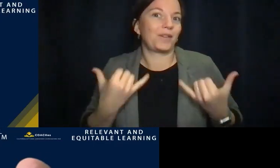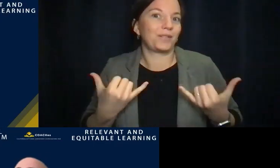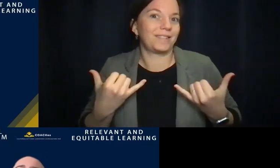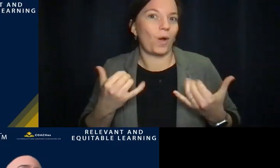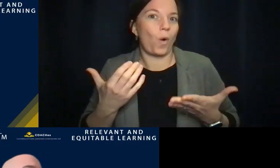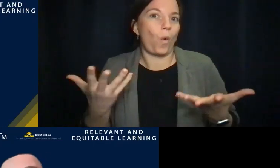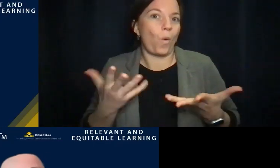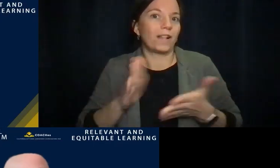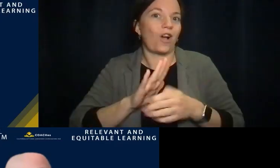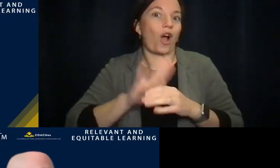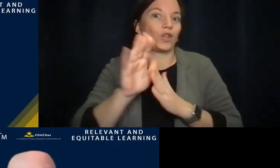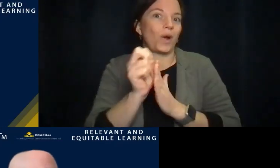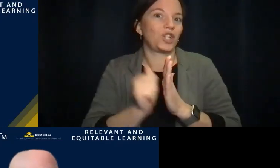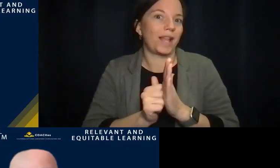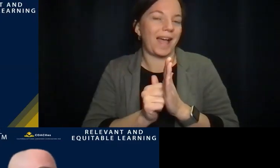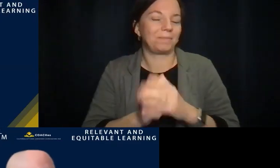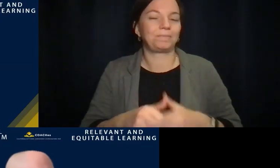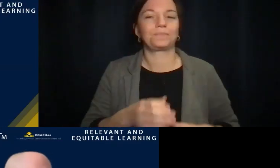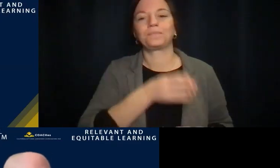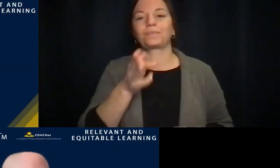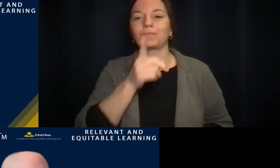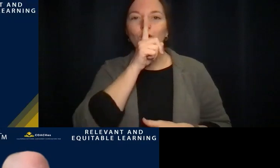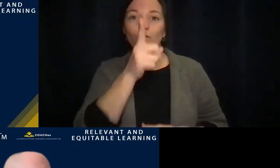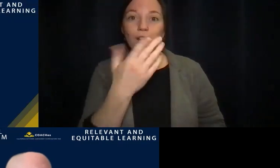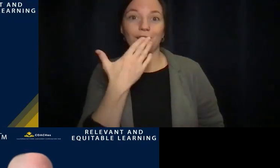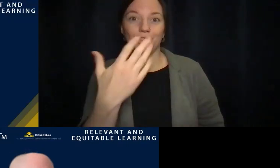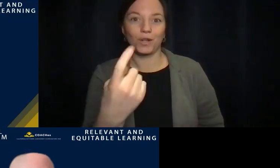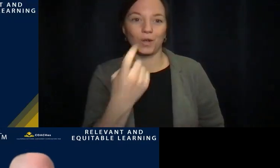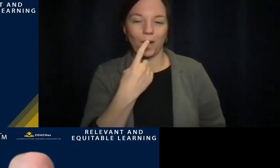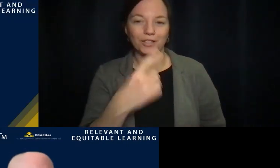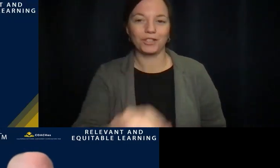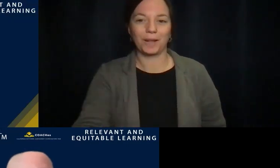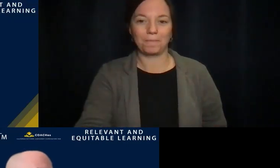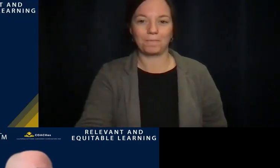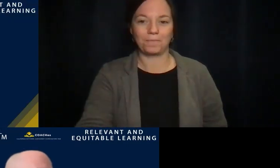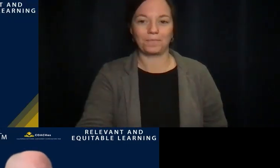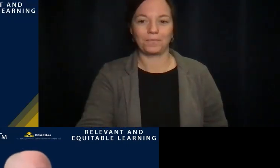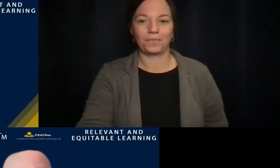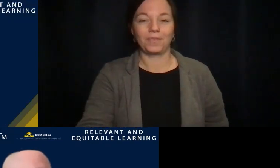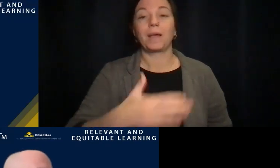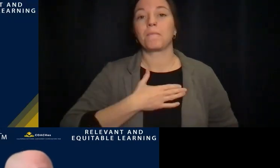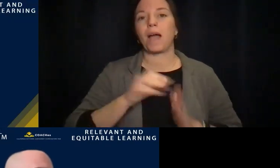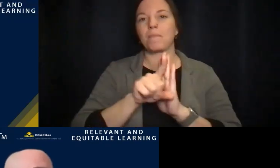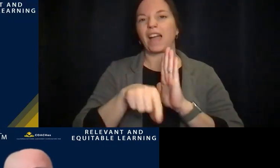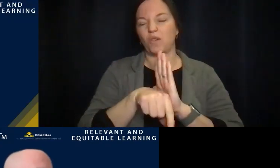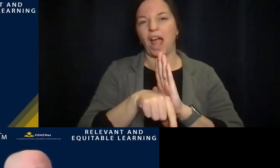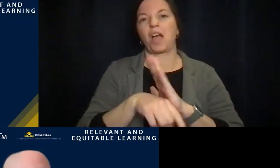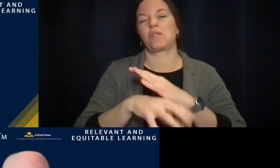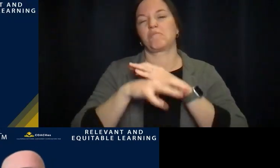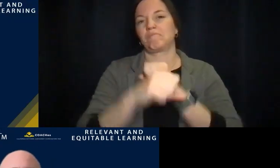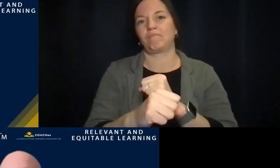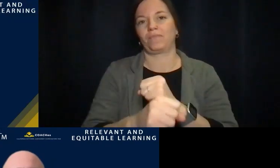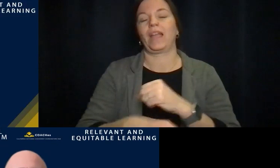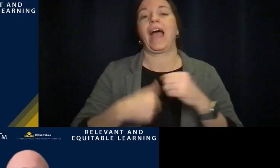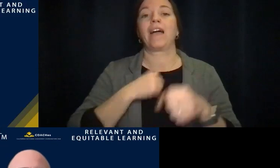agenda? So that's very interesting. That's a really good question. So just as a brief snapshot about my background, I've worked in institutional